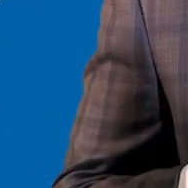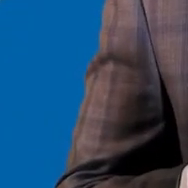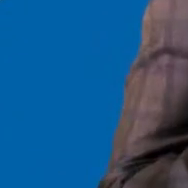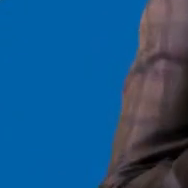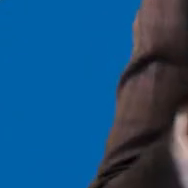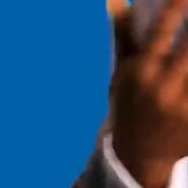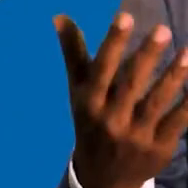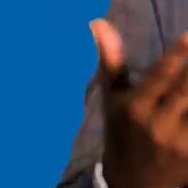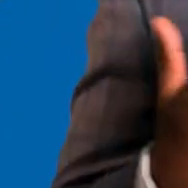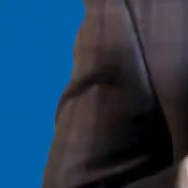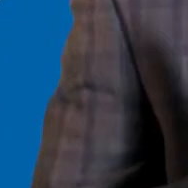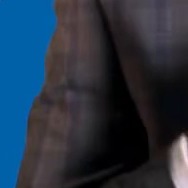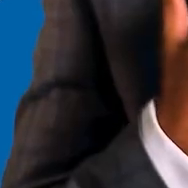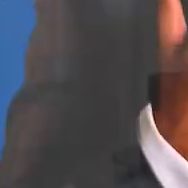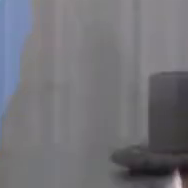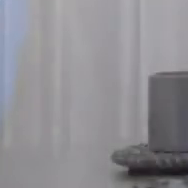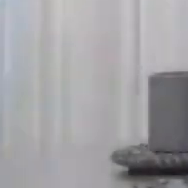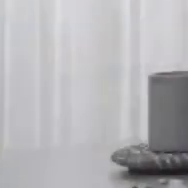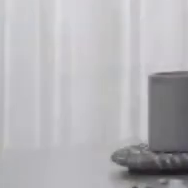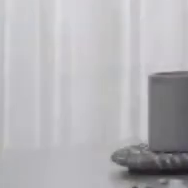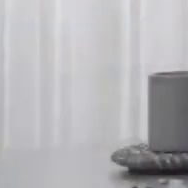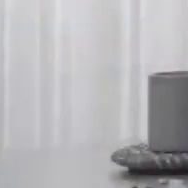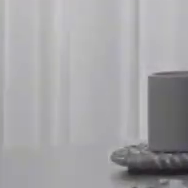The only thing you have to lose is the pain.